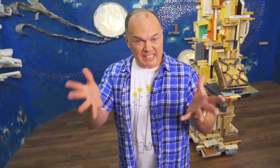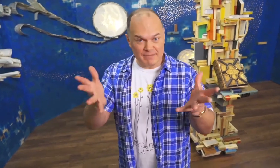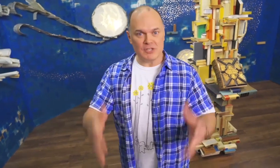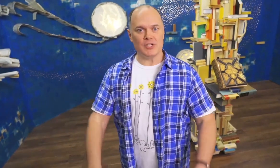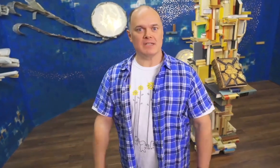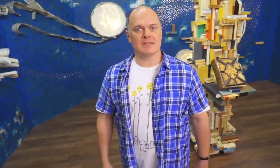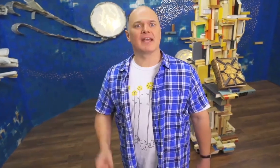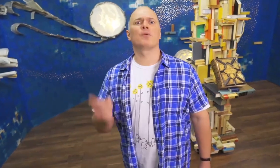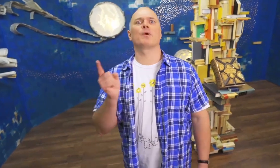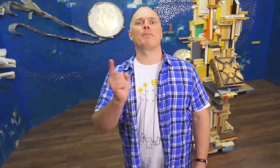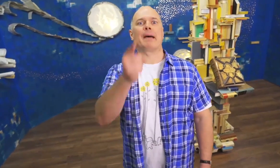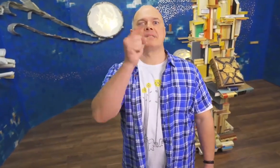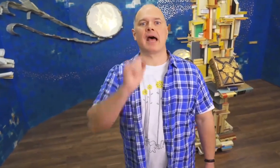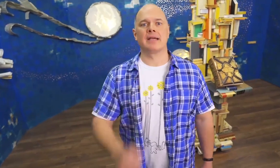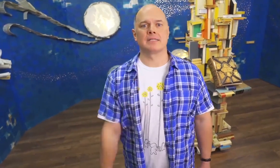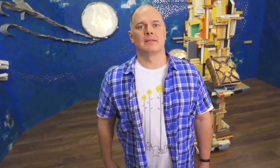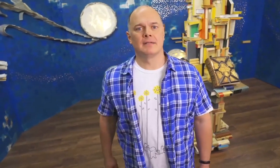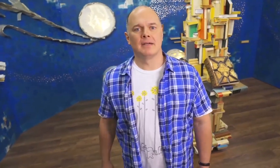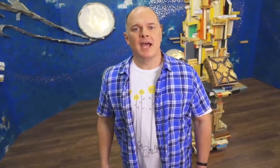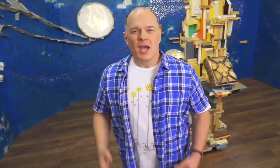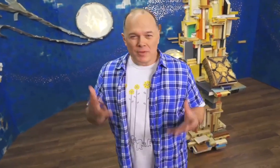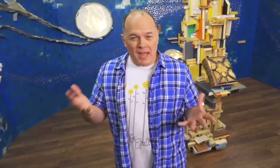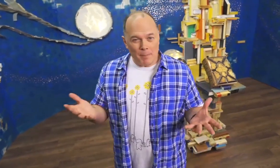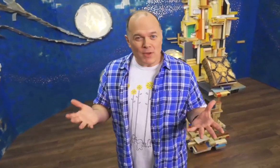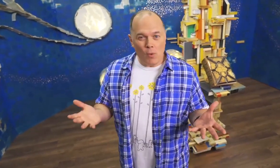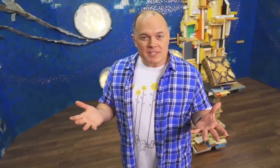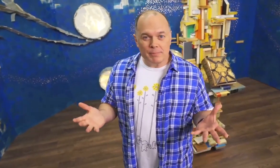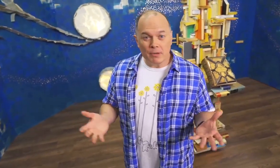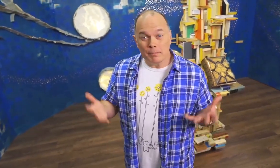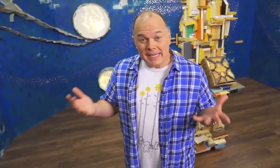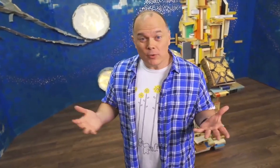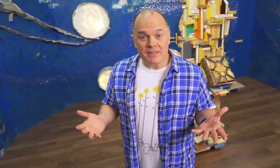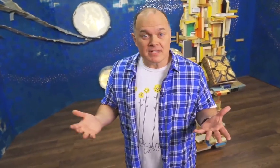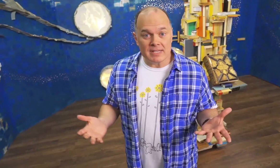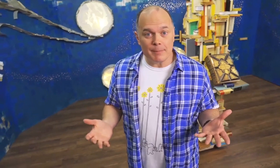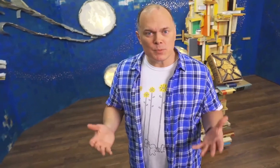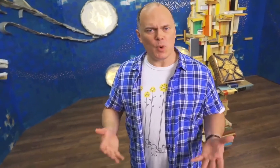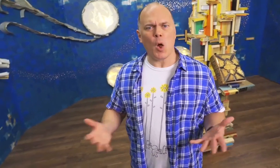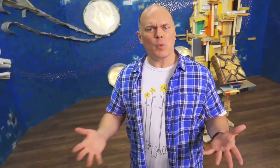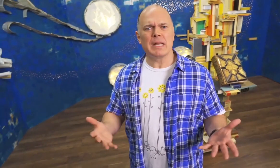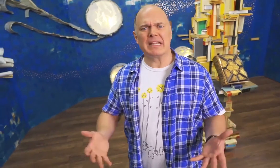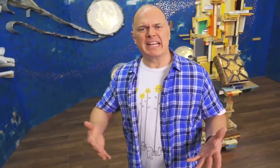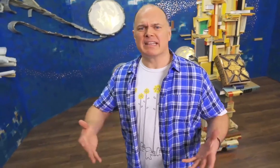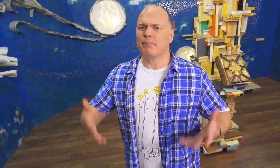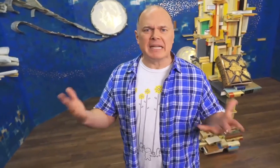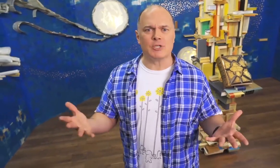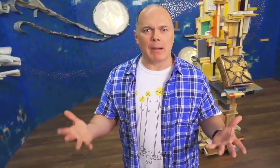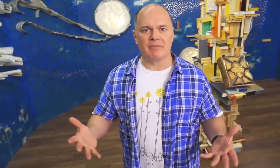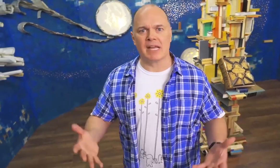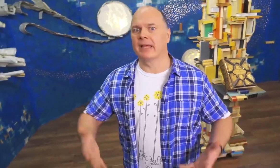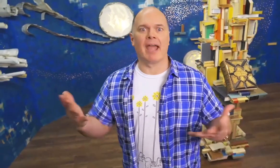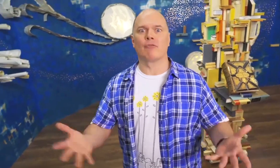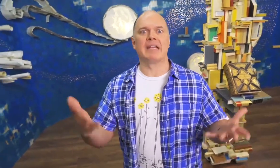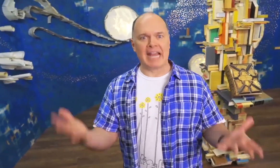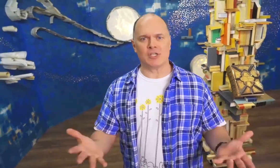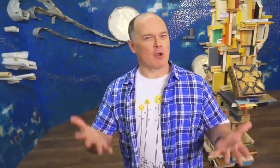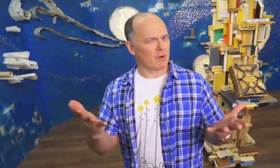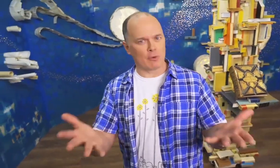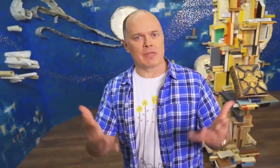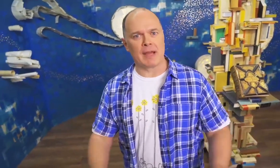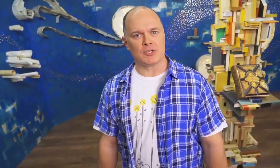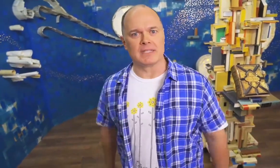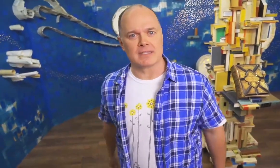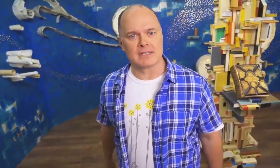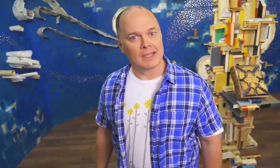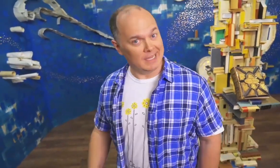people believed in Jesus and were baptized. With the help of the Holy Spirit, Peter and the disciples were already beginning the big job of telling every nation on